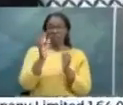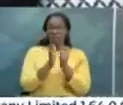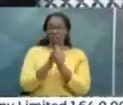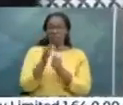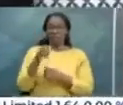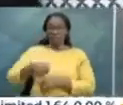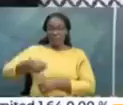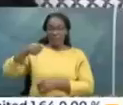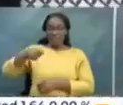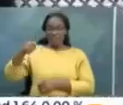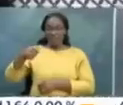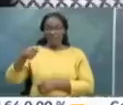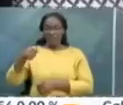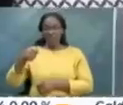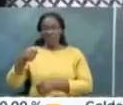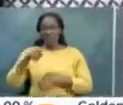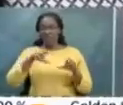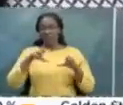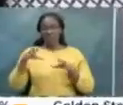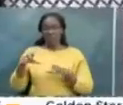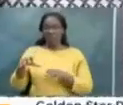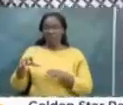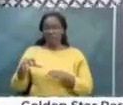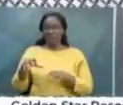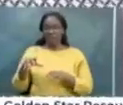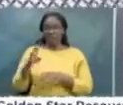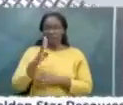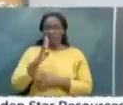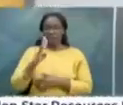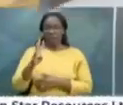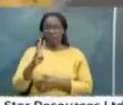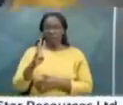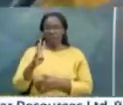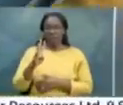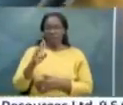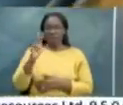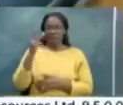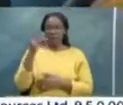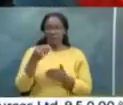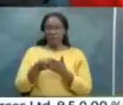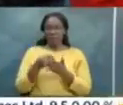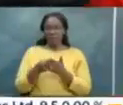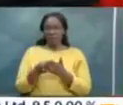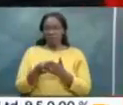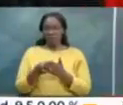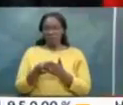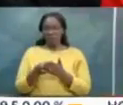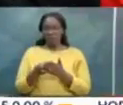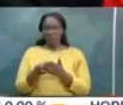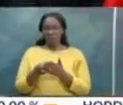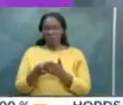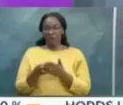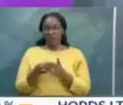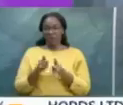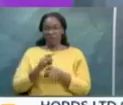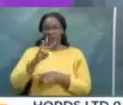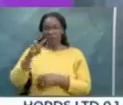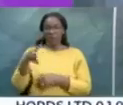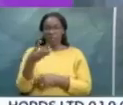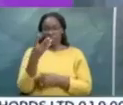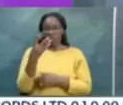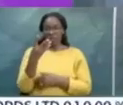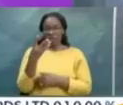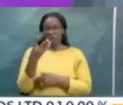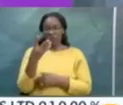in the marketplace go for 400 Kenyan shillings. Let me just get that right. Actually, it's 4,000 Kenyan